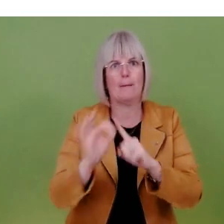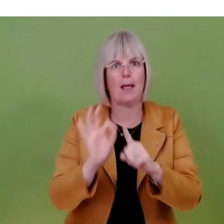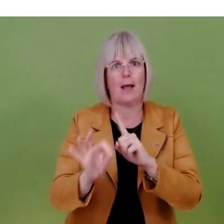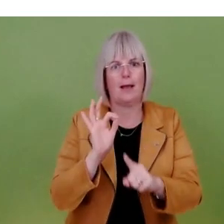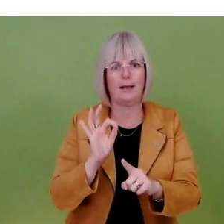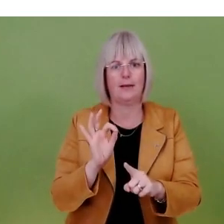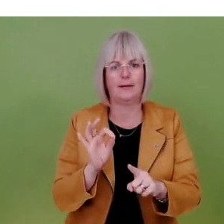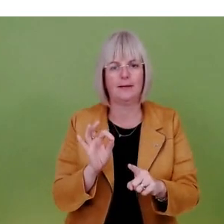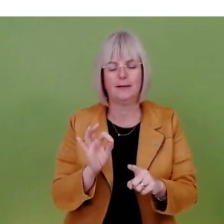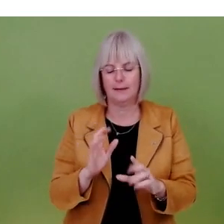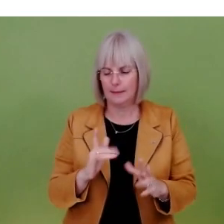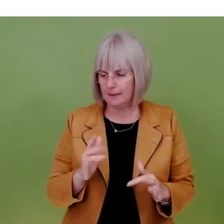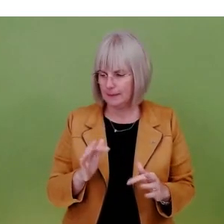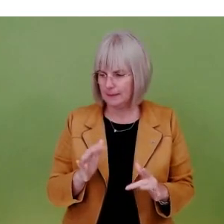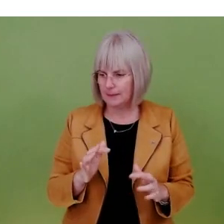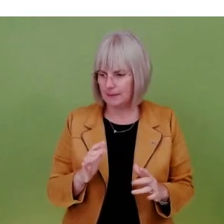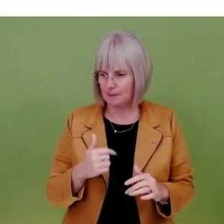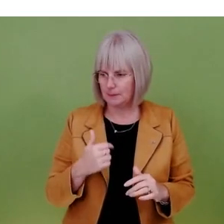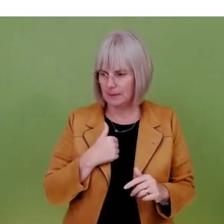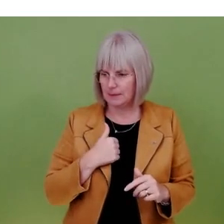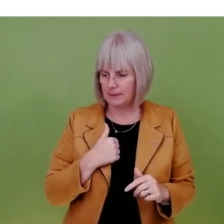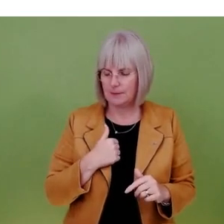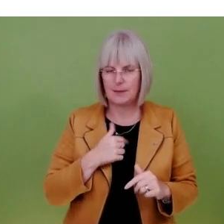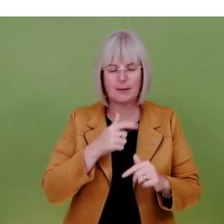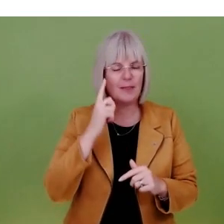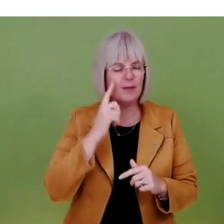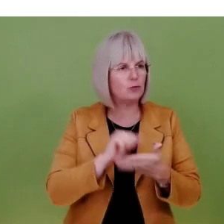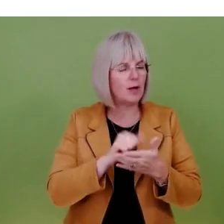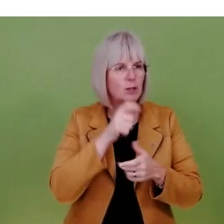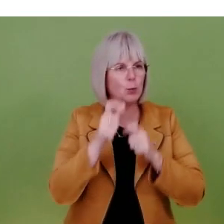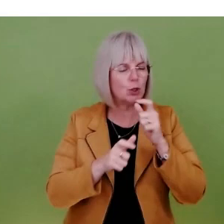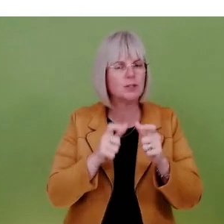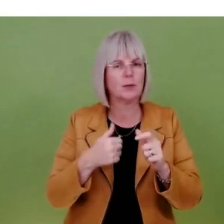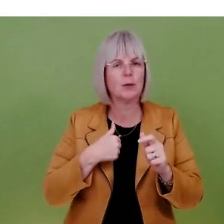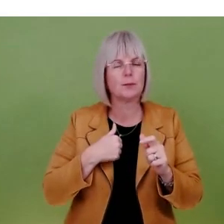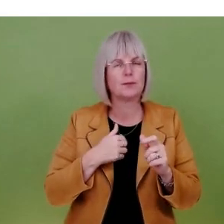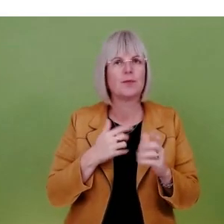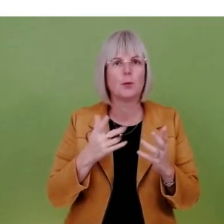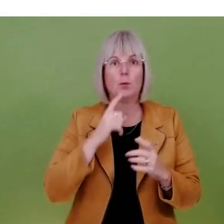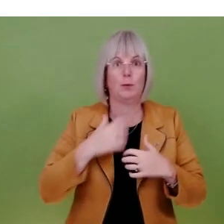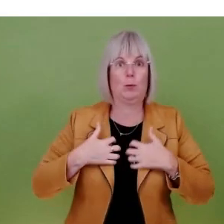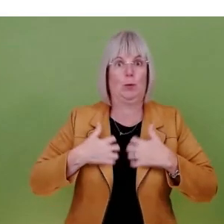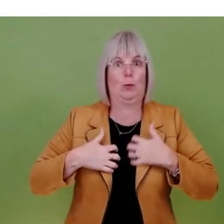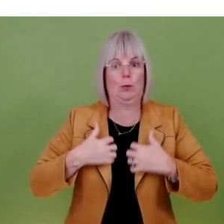Can't get my language right. We'd be really enthusiastic about hearing from them. But thank you, Margo.